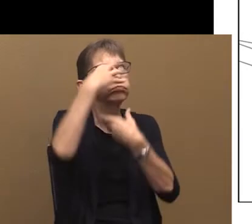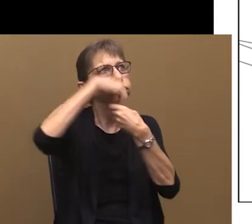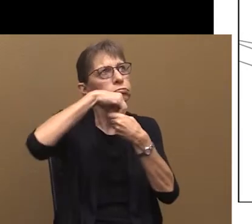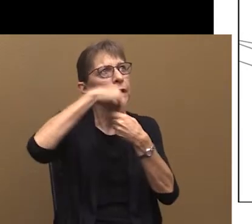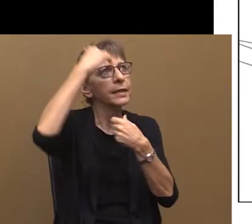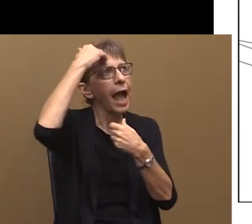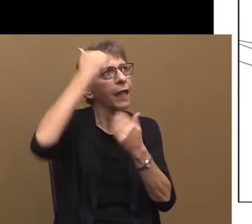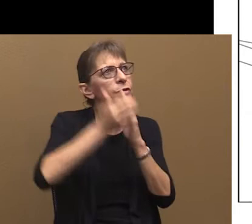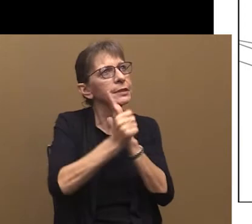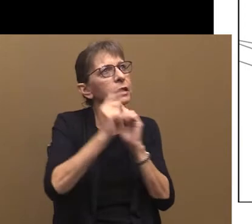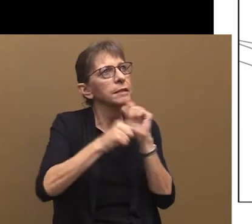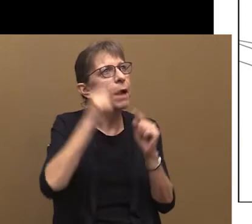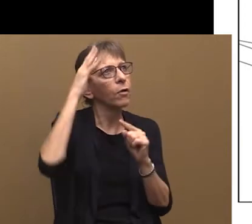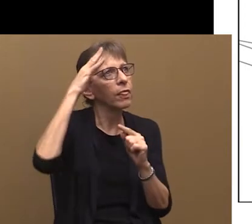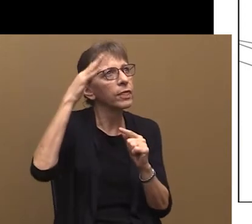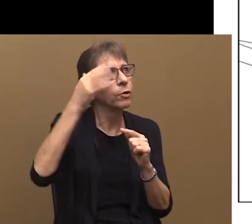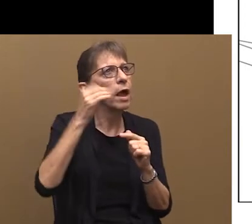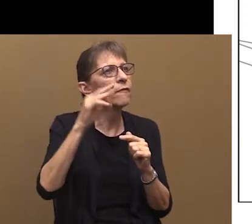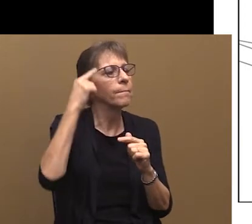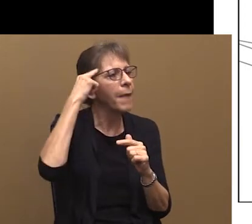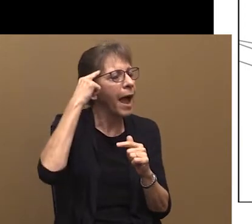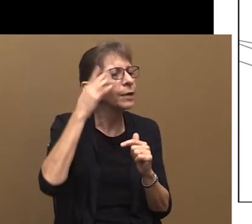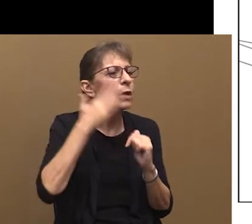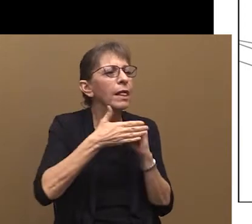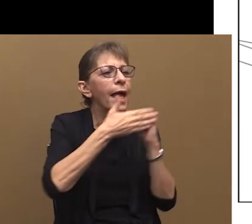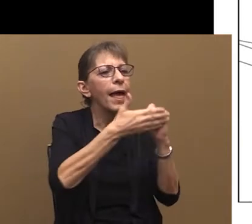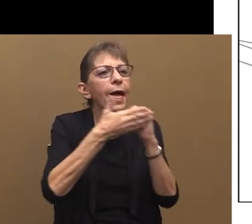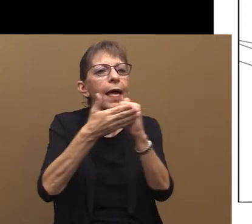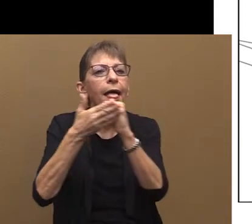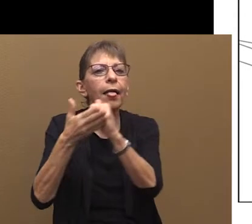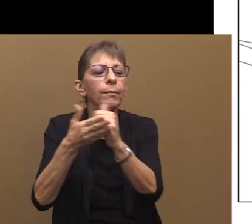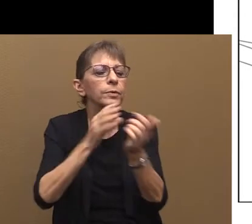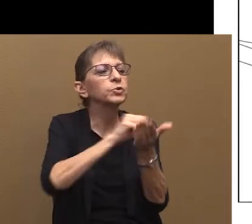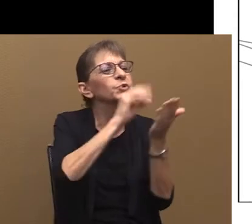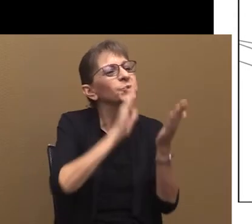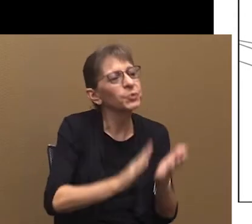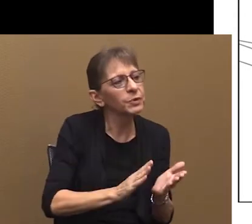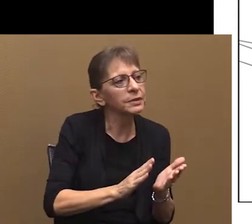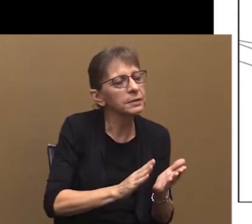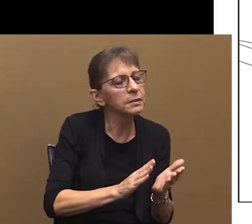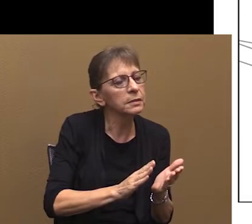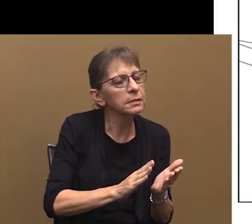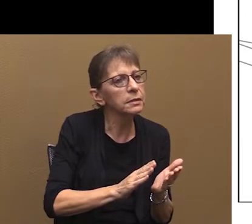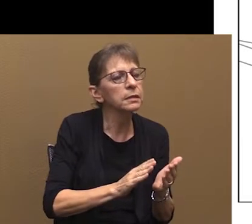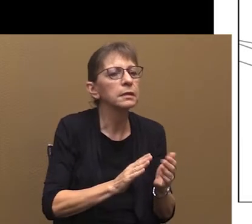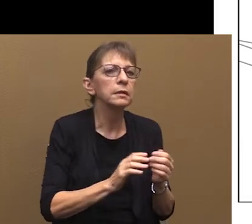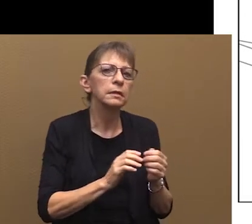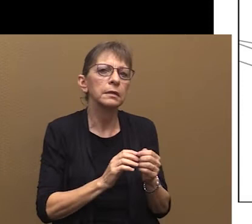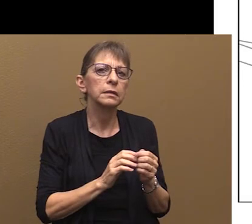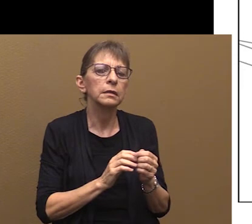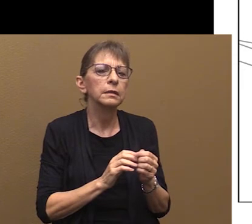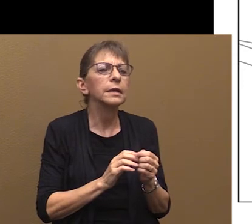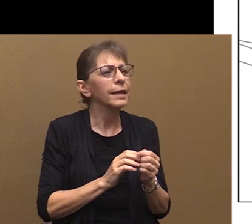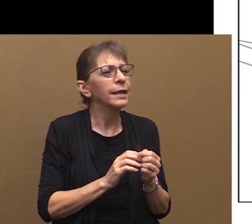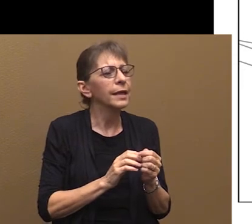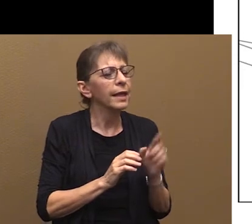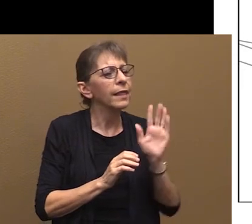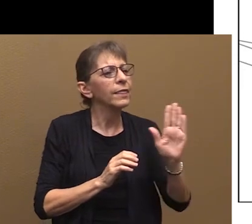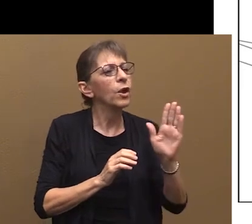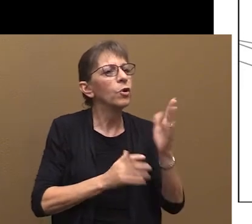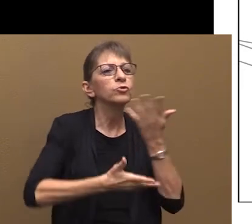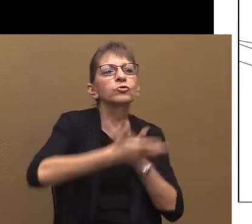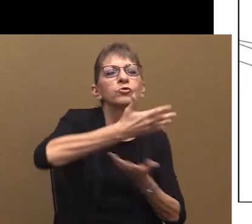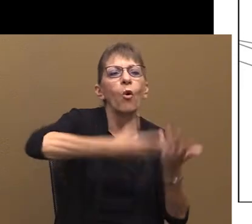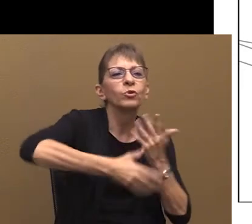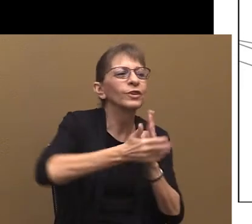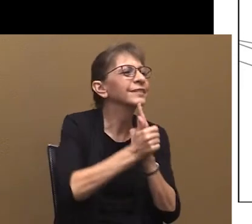skills about theory of mind, that it will help your students gain in their social